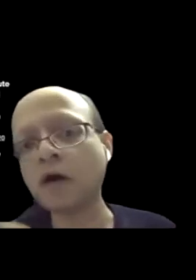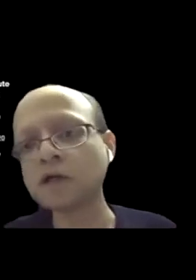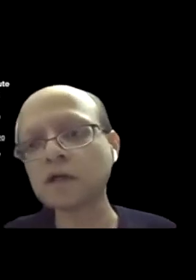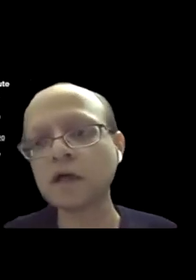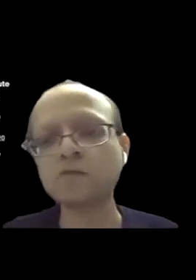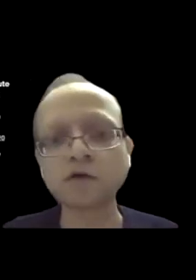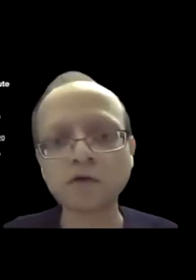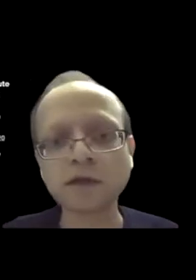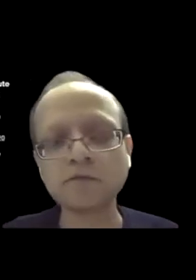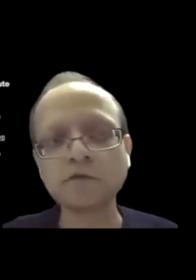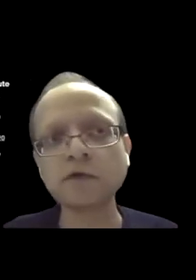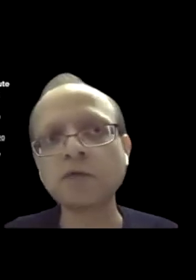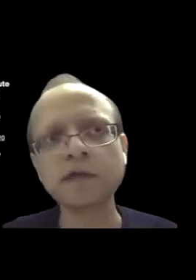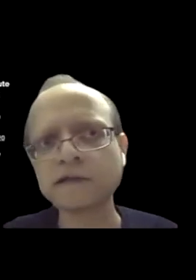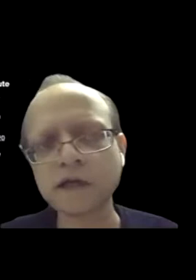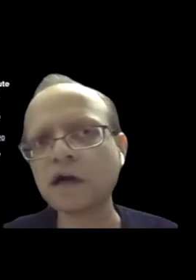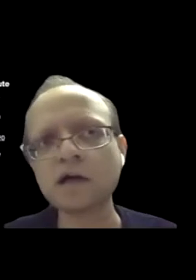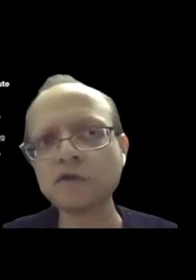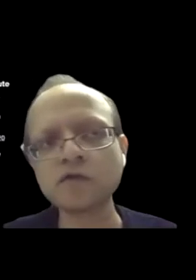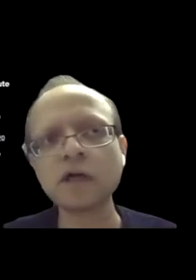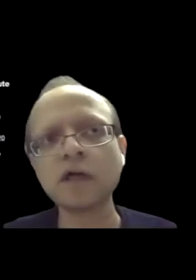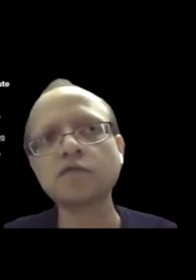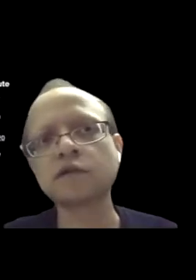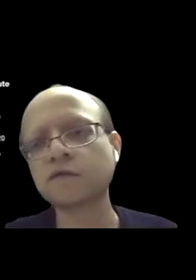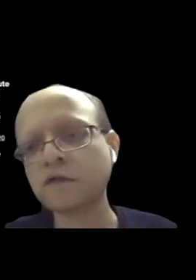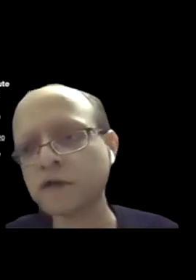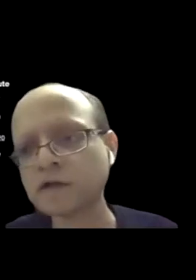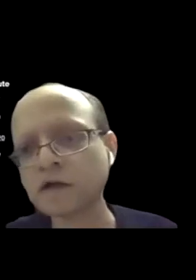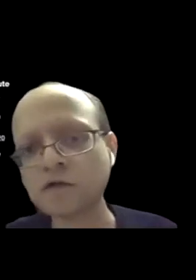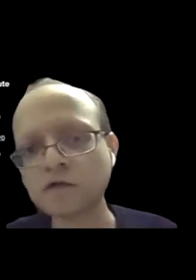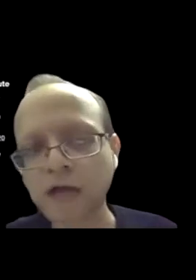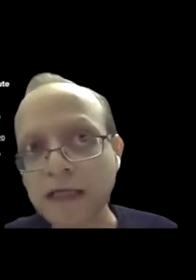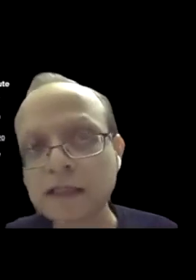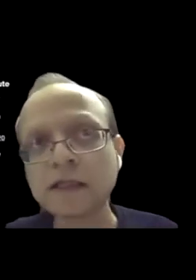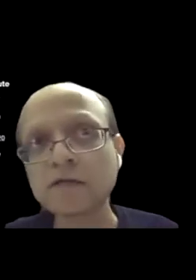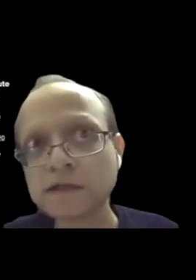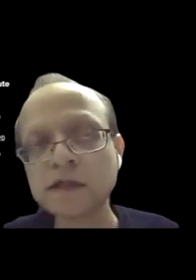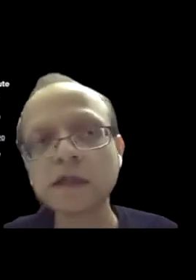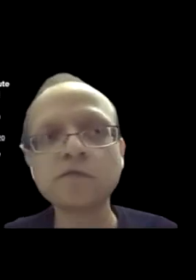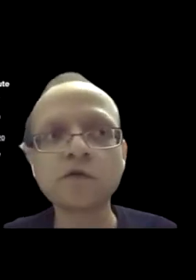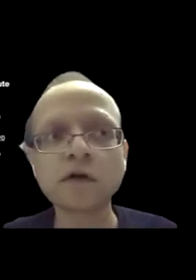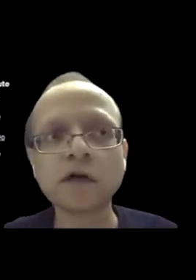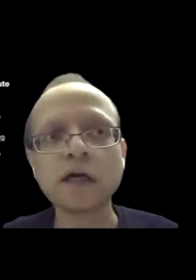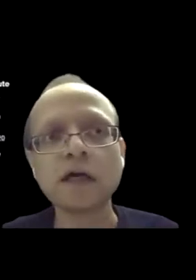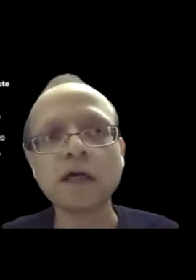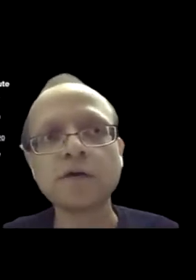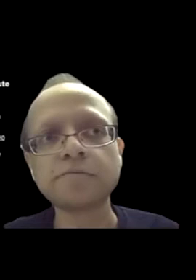just go out and procure them from companies like HireVue, which has faced a lot of flack recently